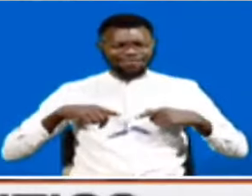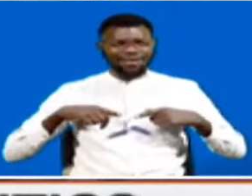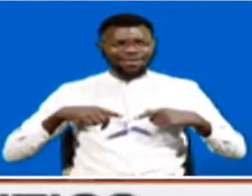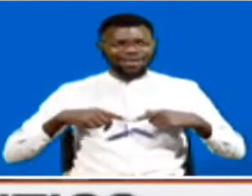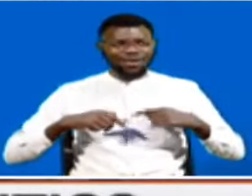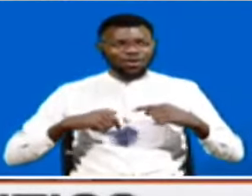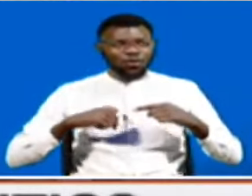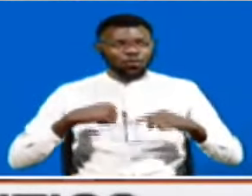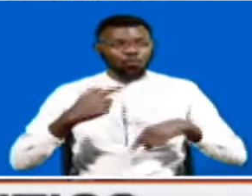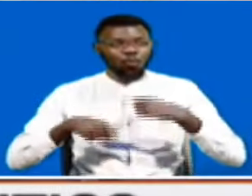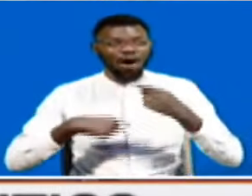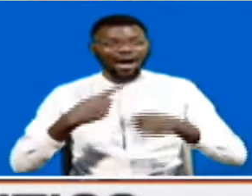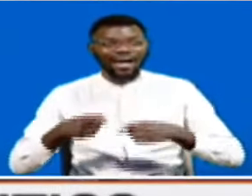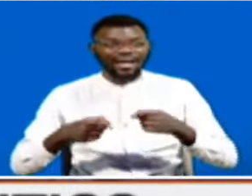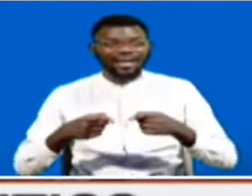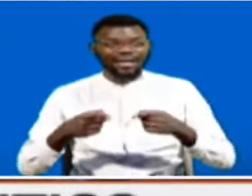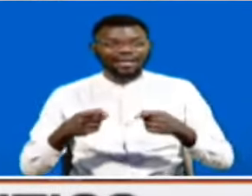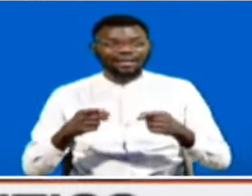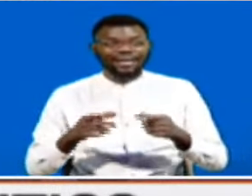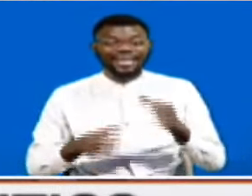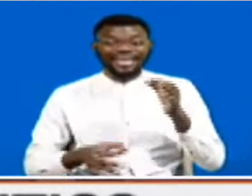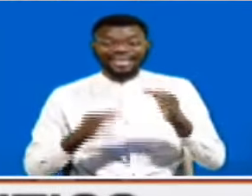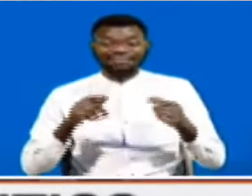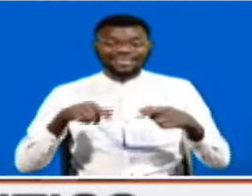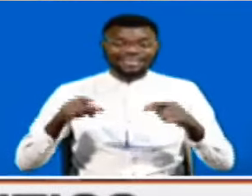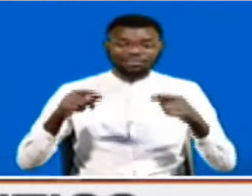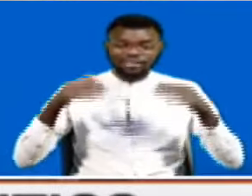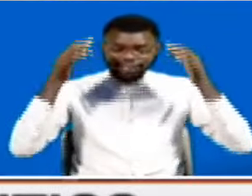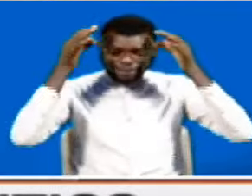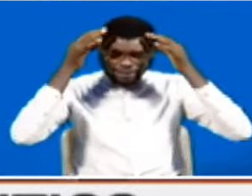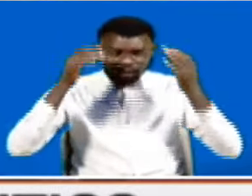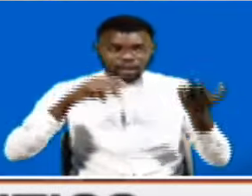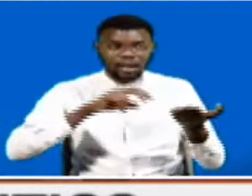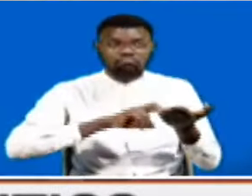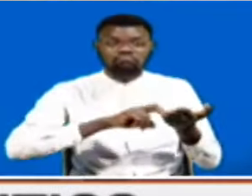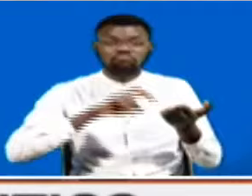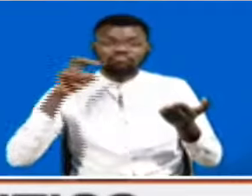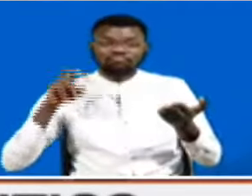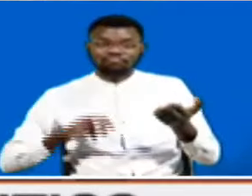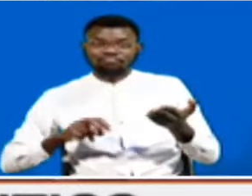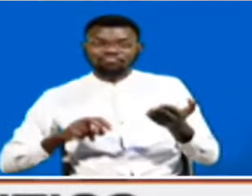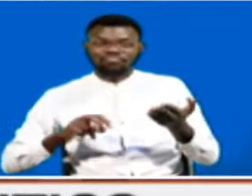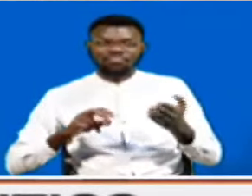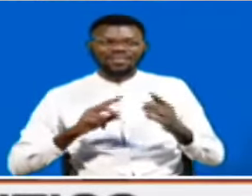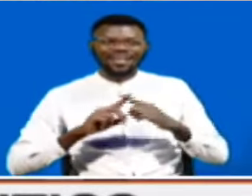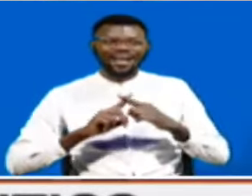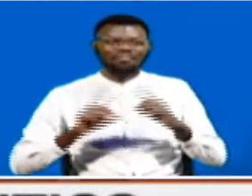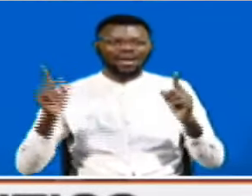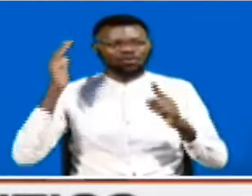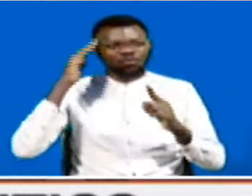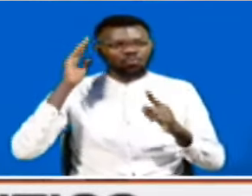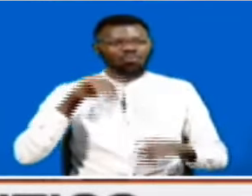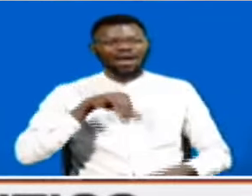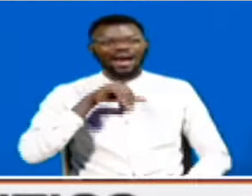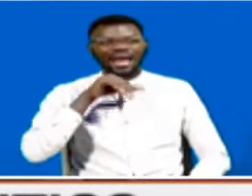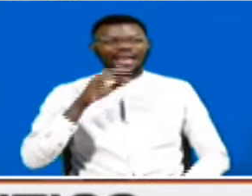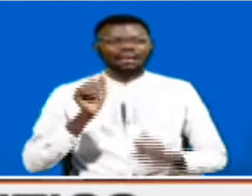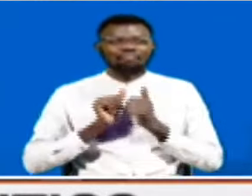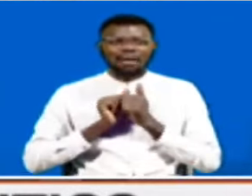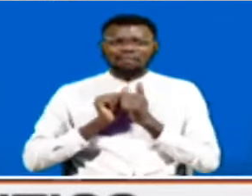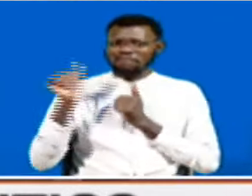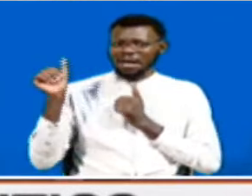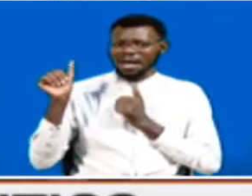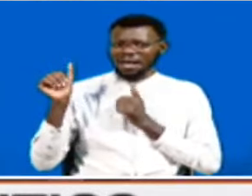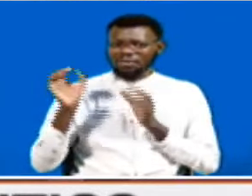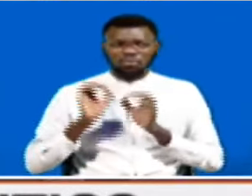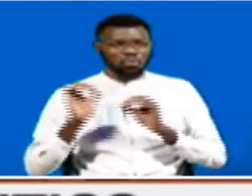Unless now it's definitely that he's going to resign, uh-huh, or he's going somewhere. I know he's not going far. If he gets a post, he's not going